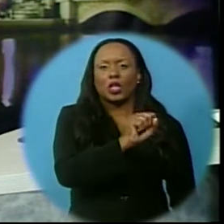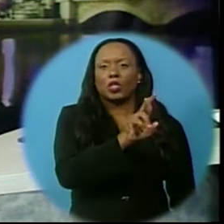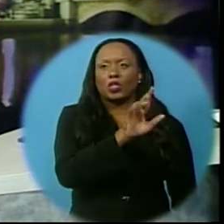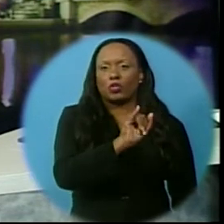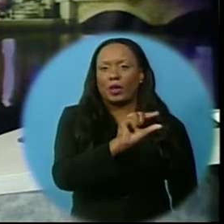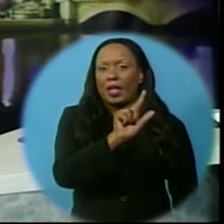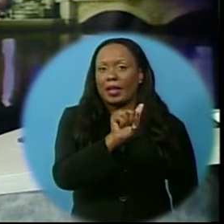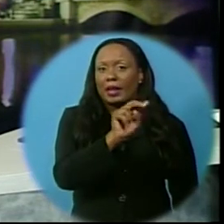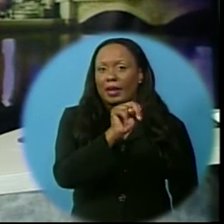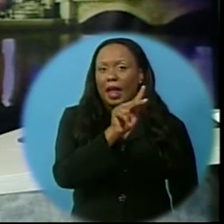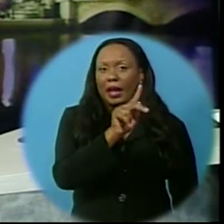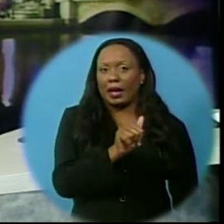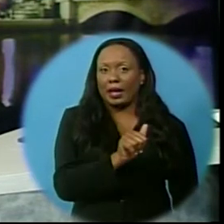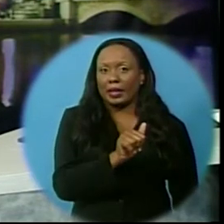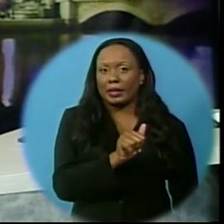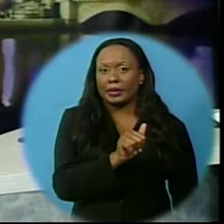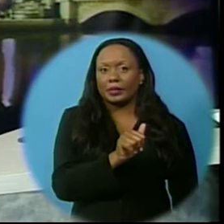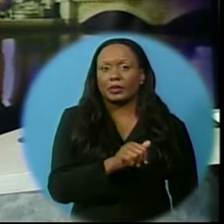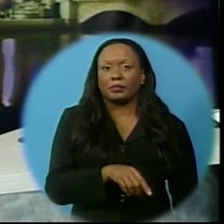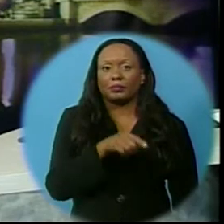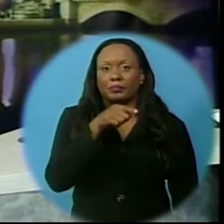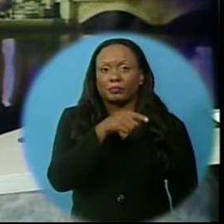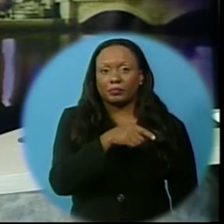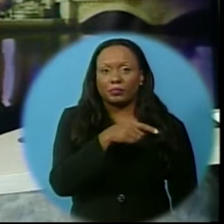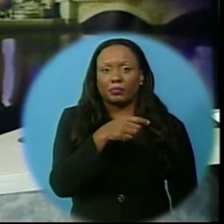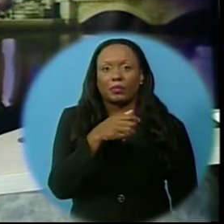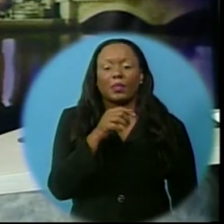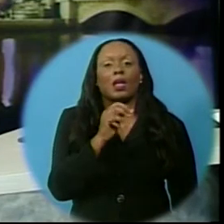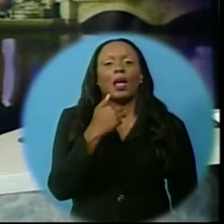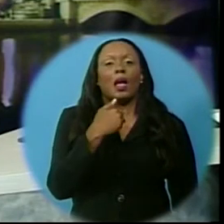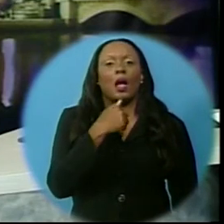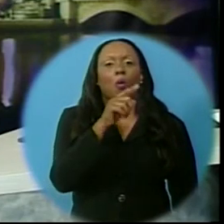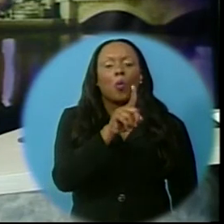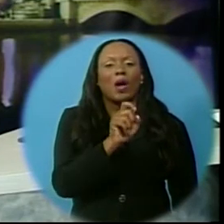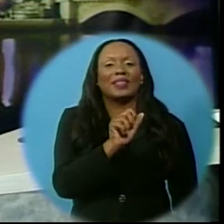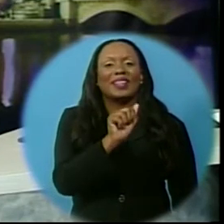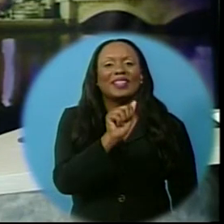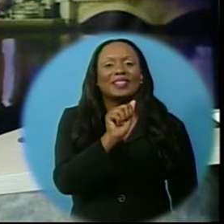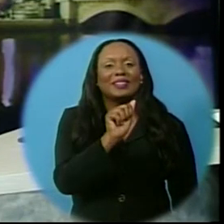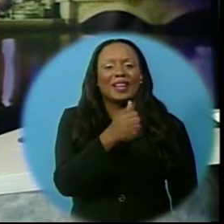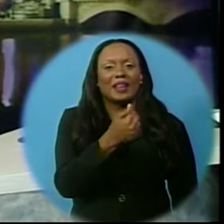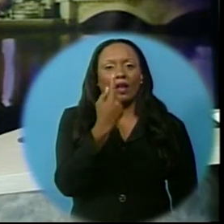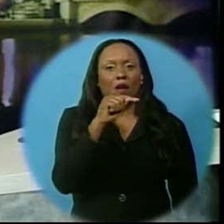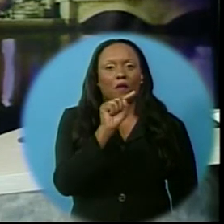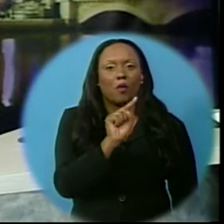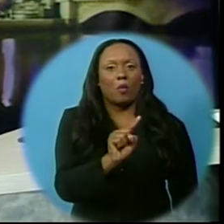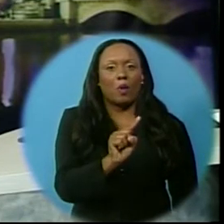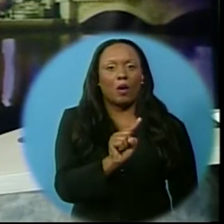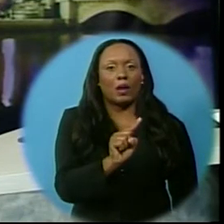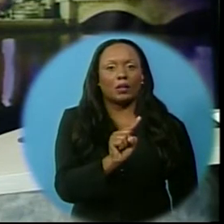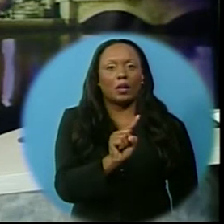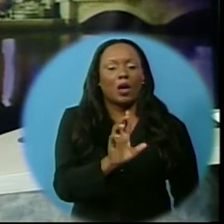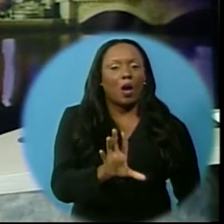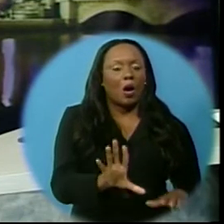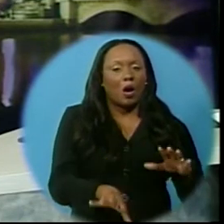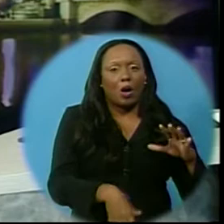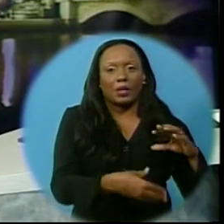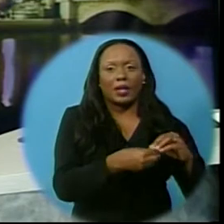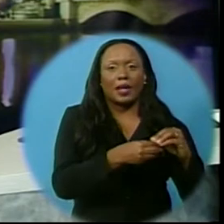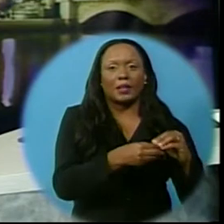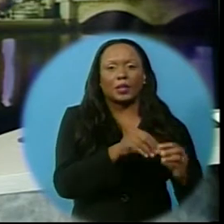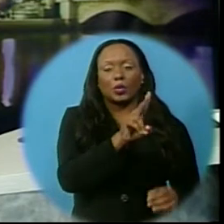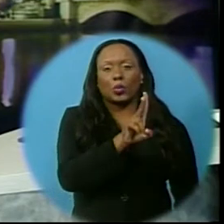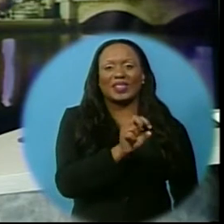Chasing 370 to win, Sri Lanka resuming on 110 for one, collapsed, being dismissed for